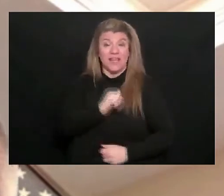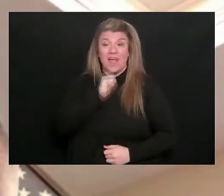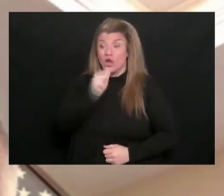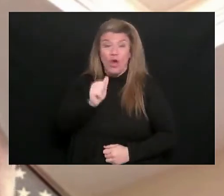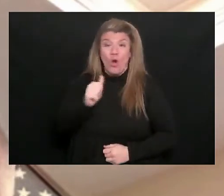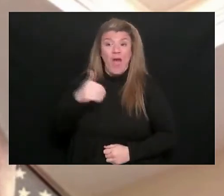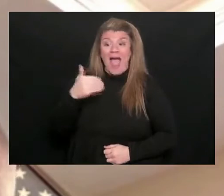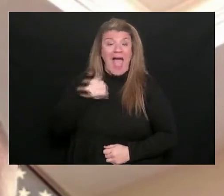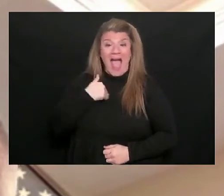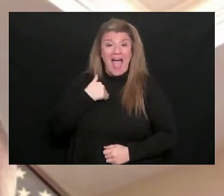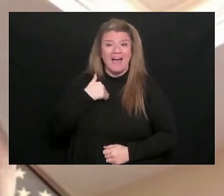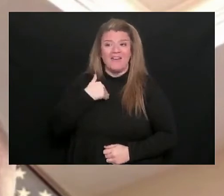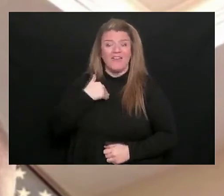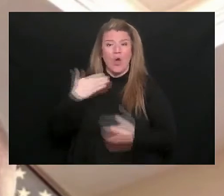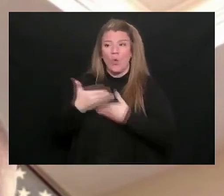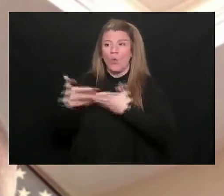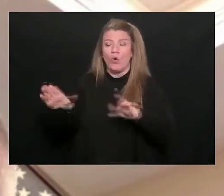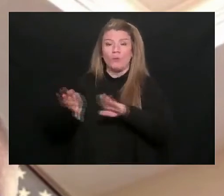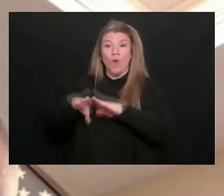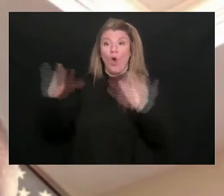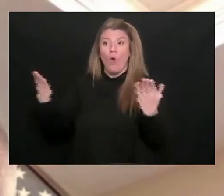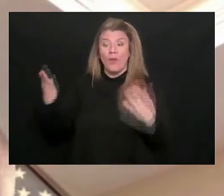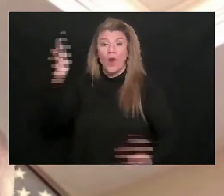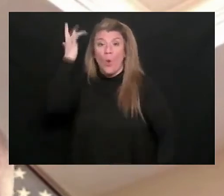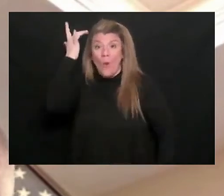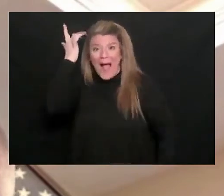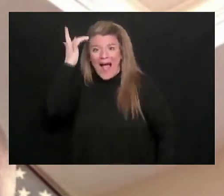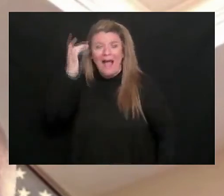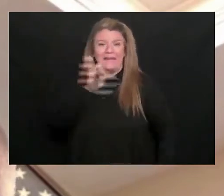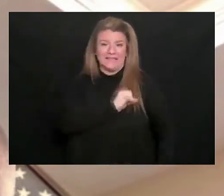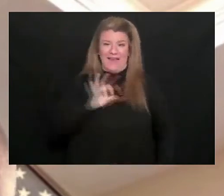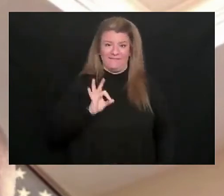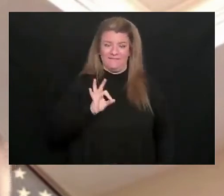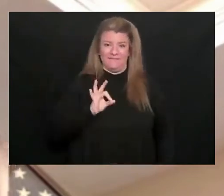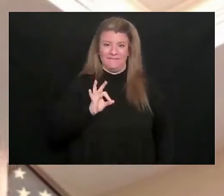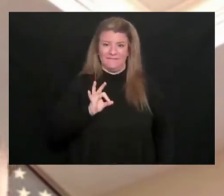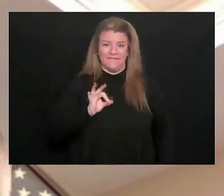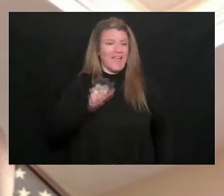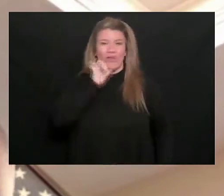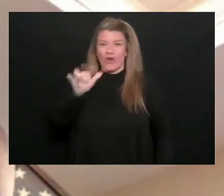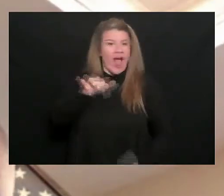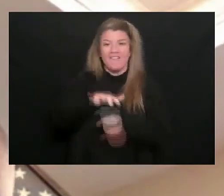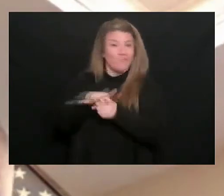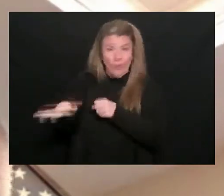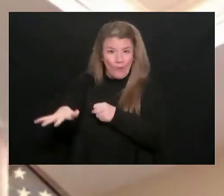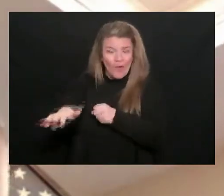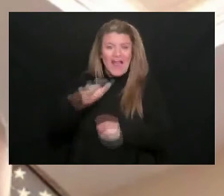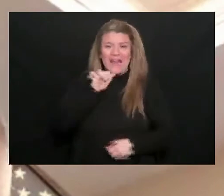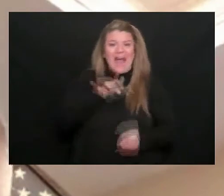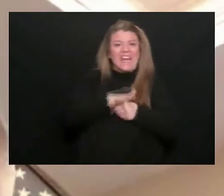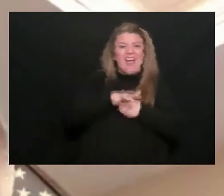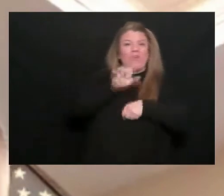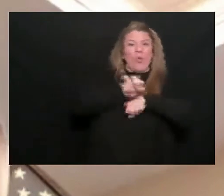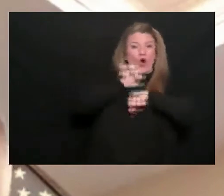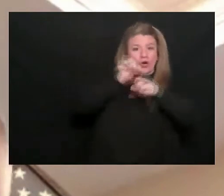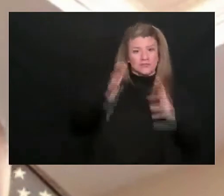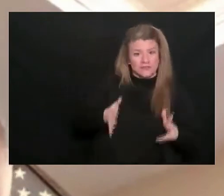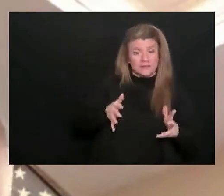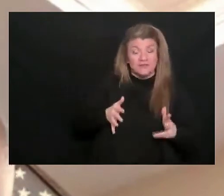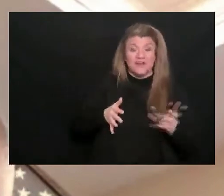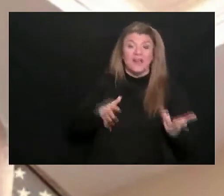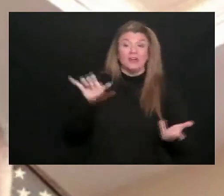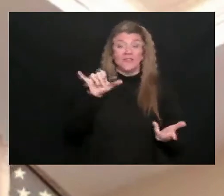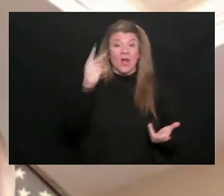because of availability of staff. So, and as we've seen before in the first